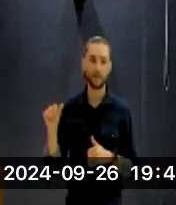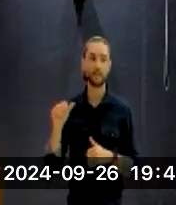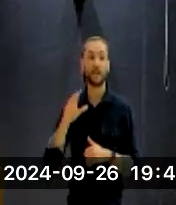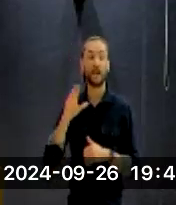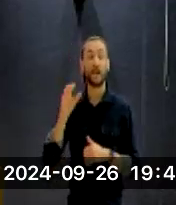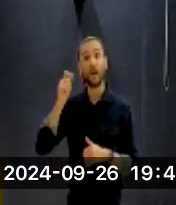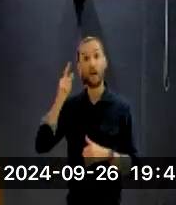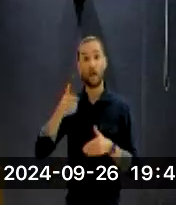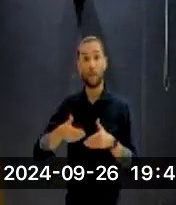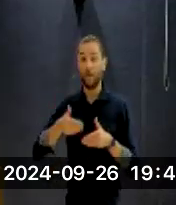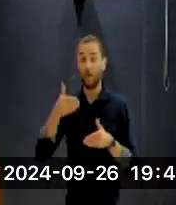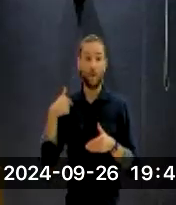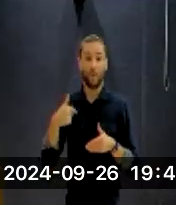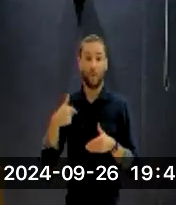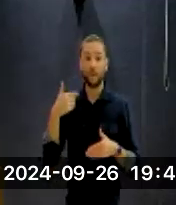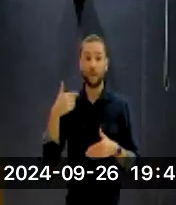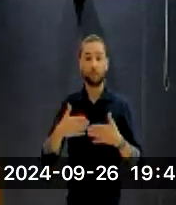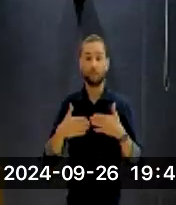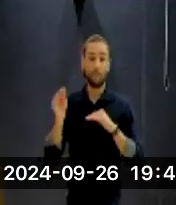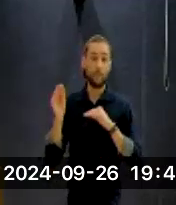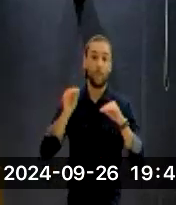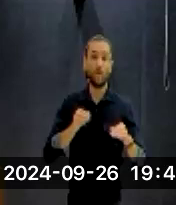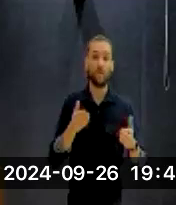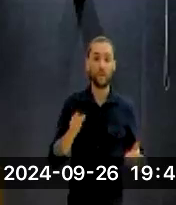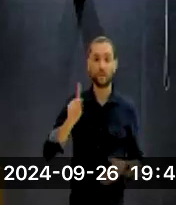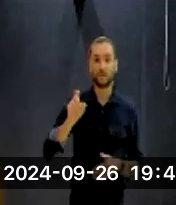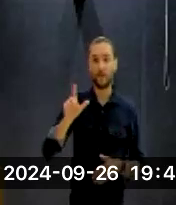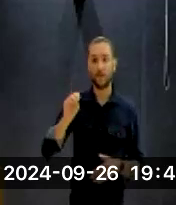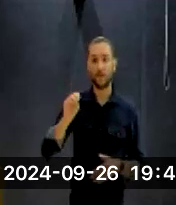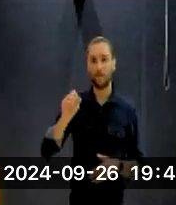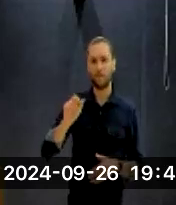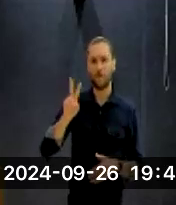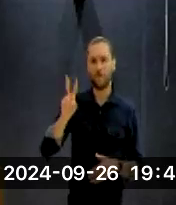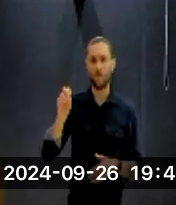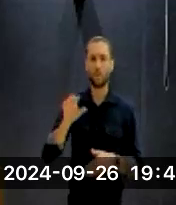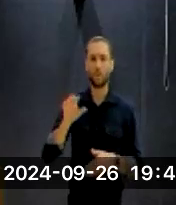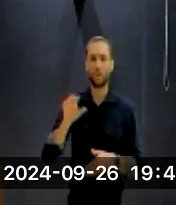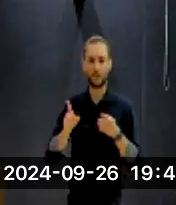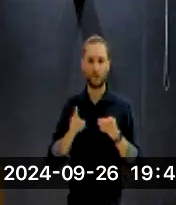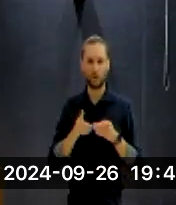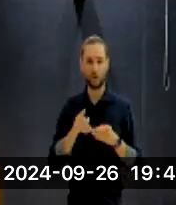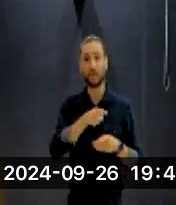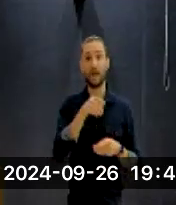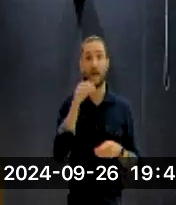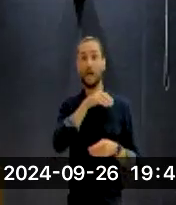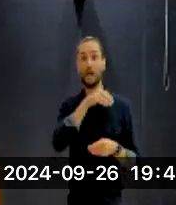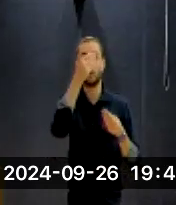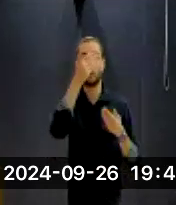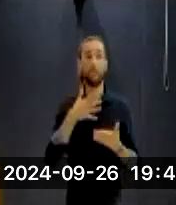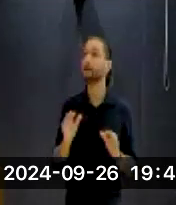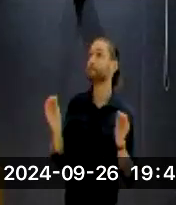Before we even moved into the Del Mar Union School District, the school lied to me and said they didn't have a summer